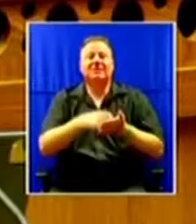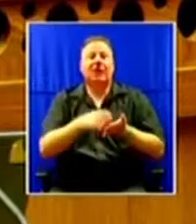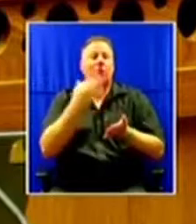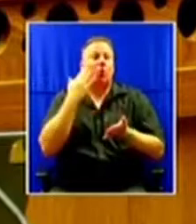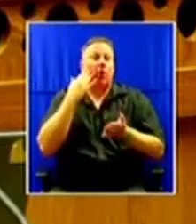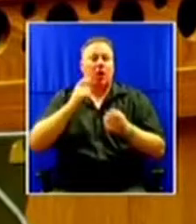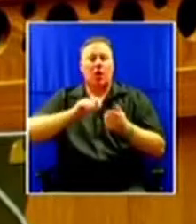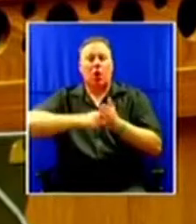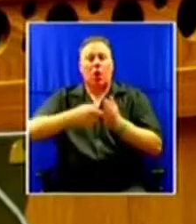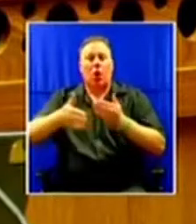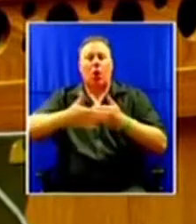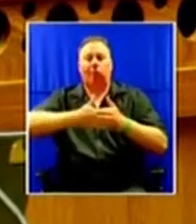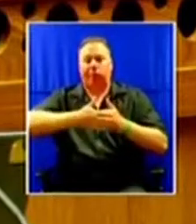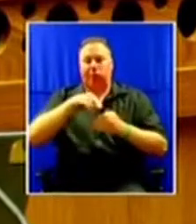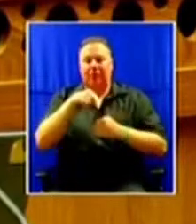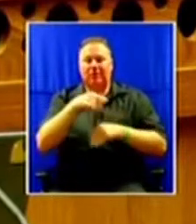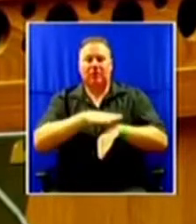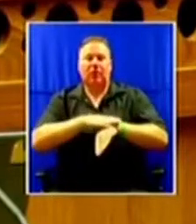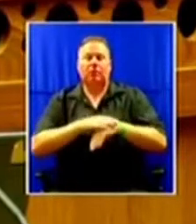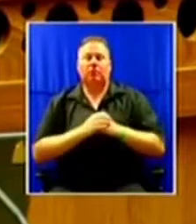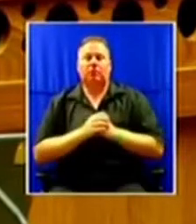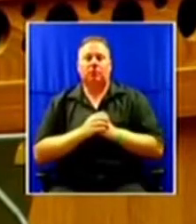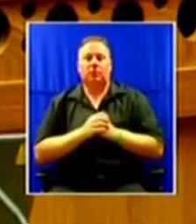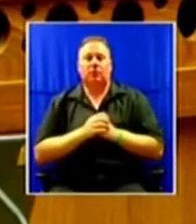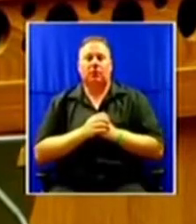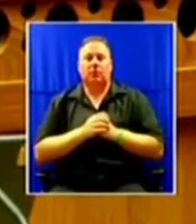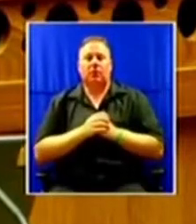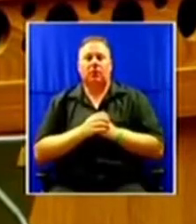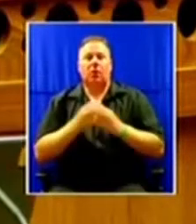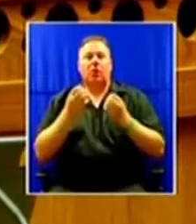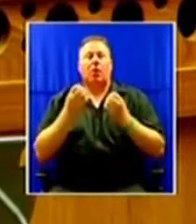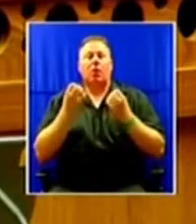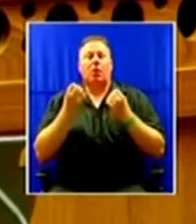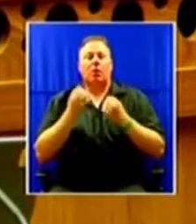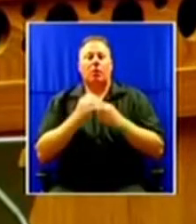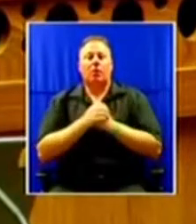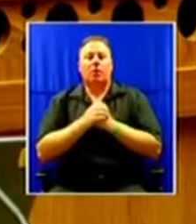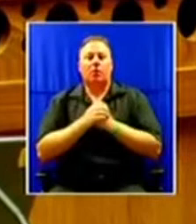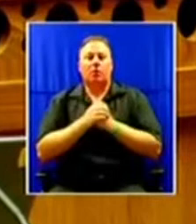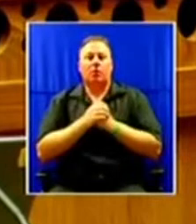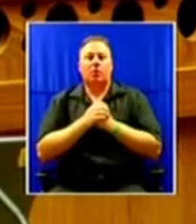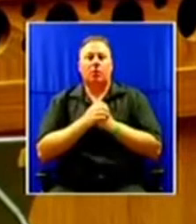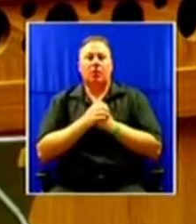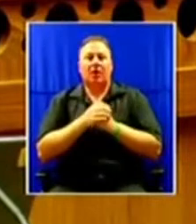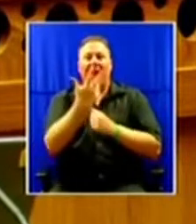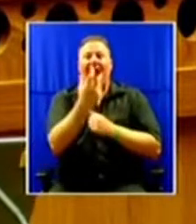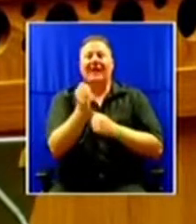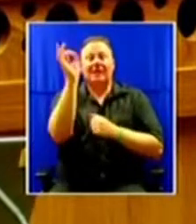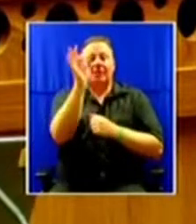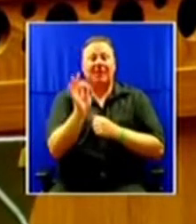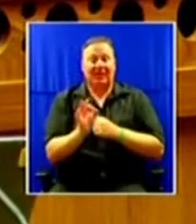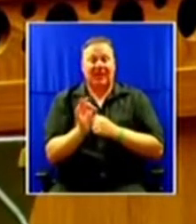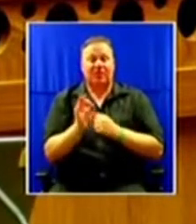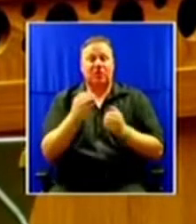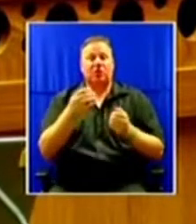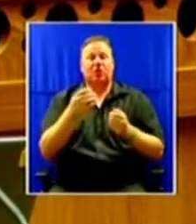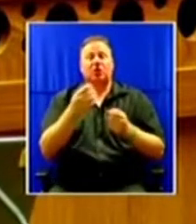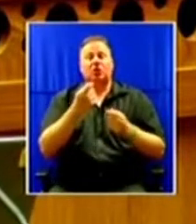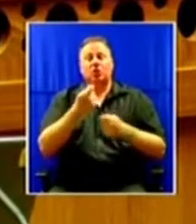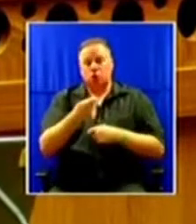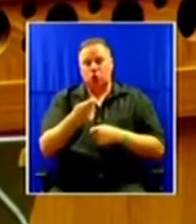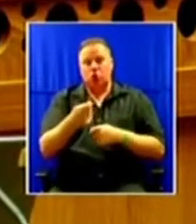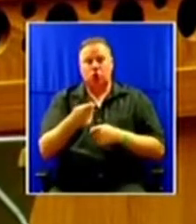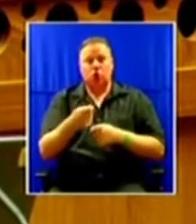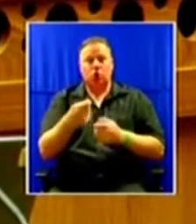from large users of sugar to procure at least 80% of their sugar needs from